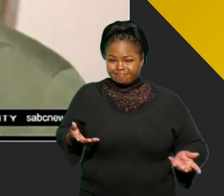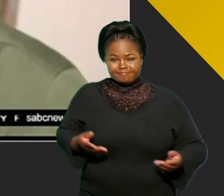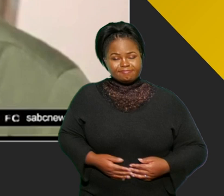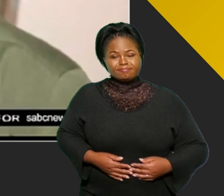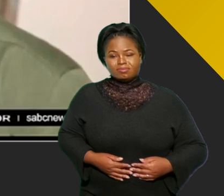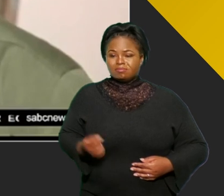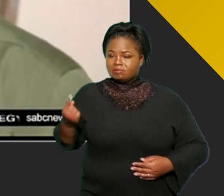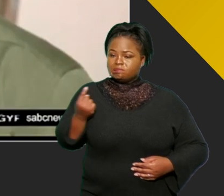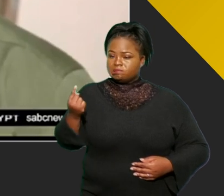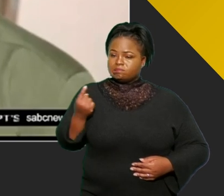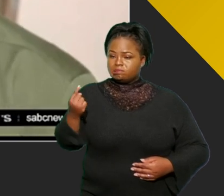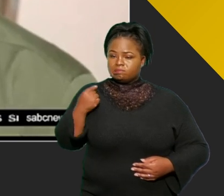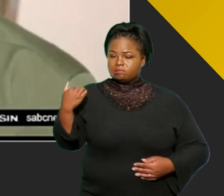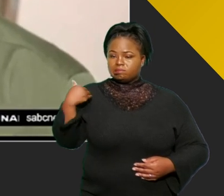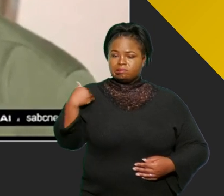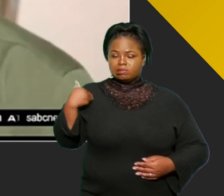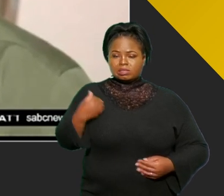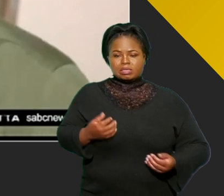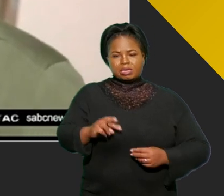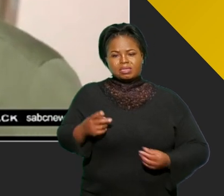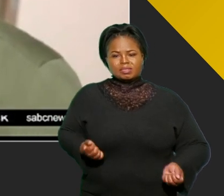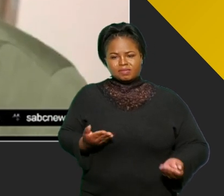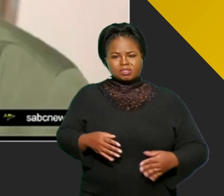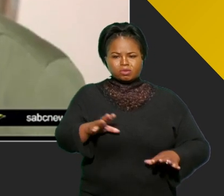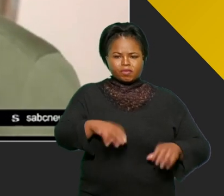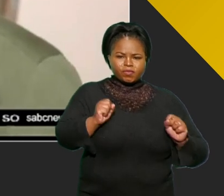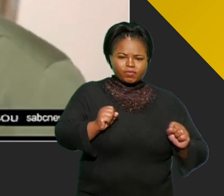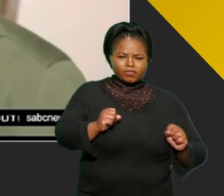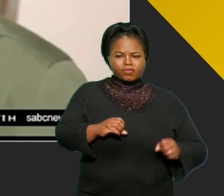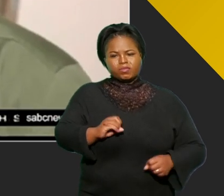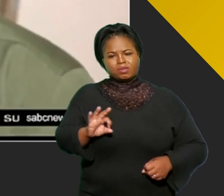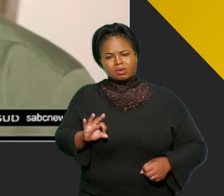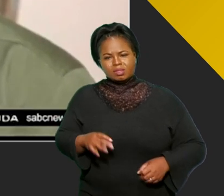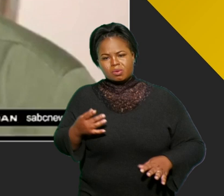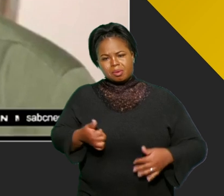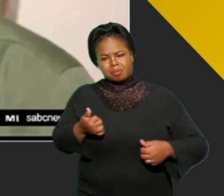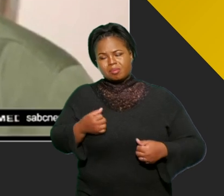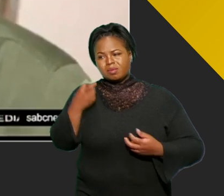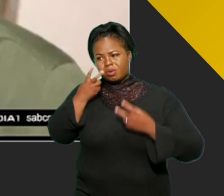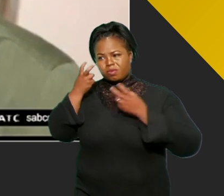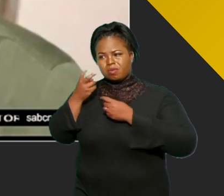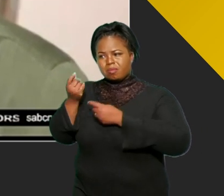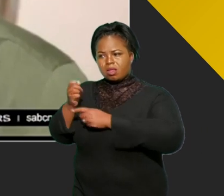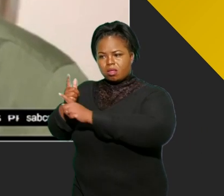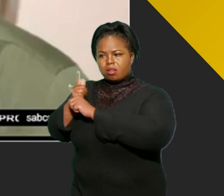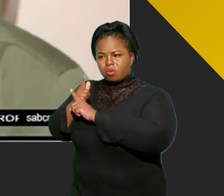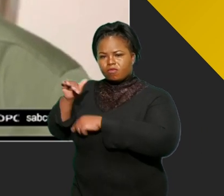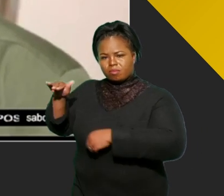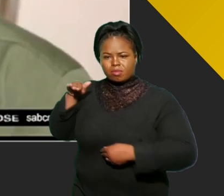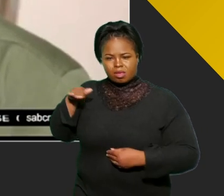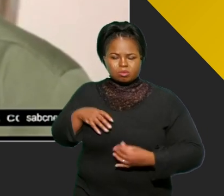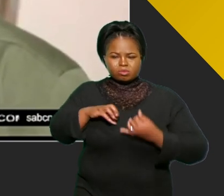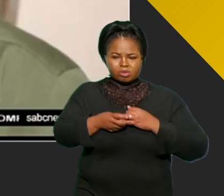has been coming to me, switching off other services. Then I had to go and get money from the loan money from the bank, and